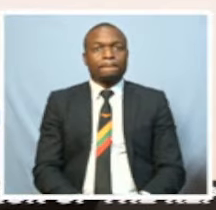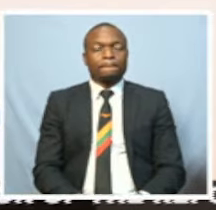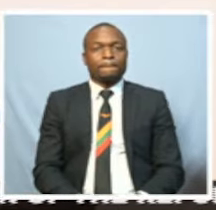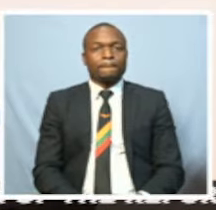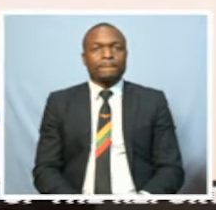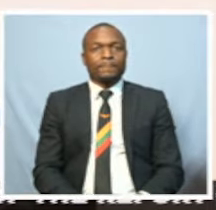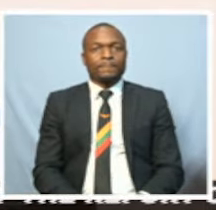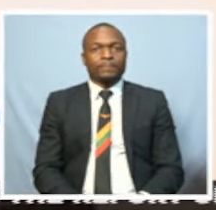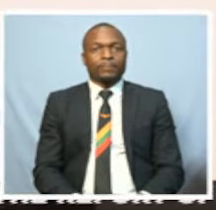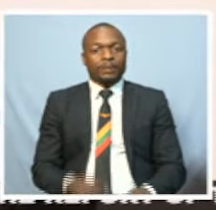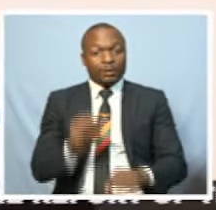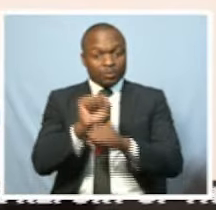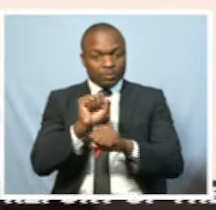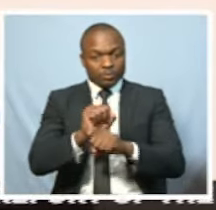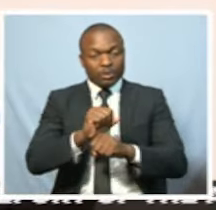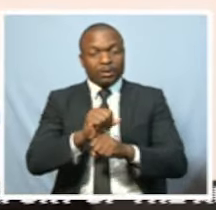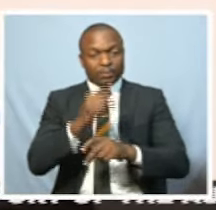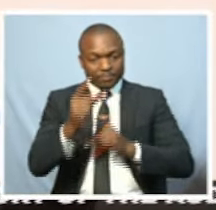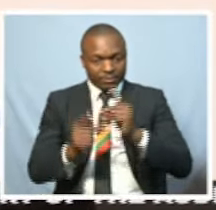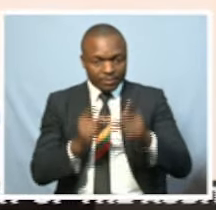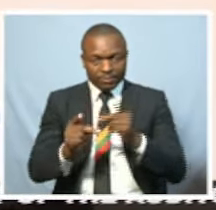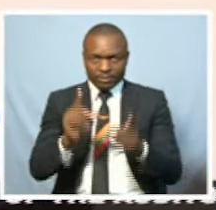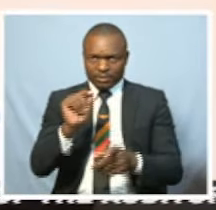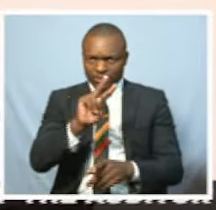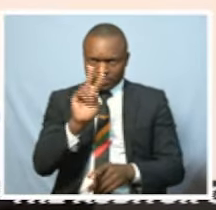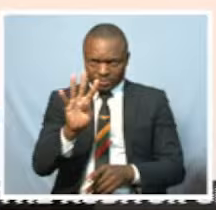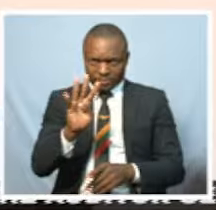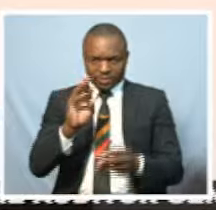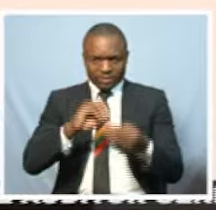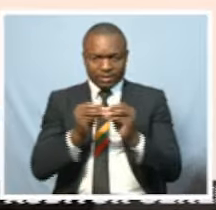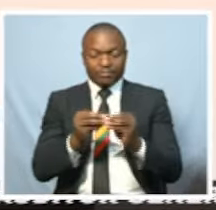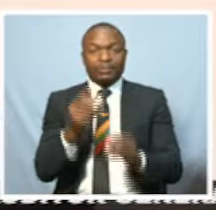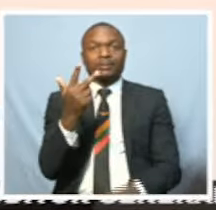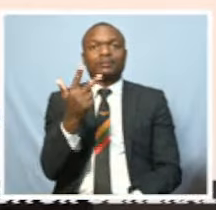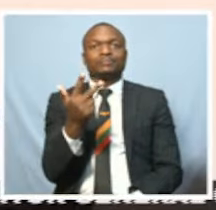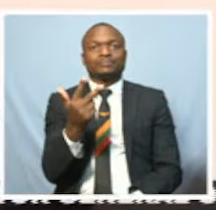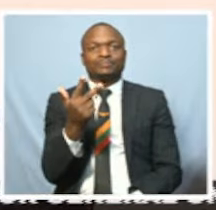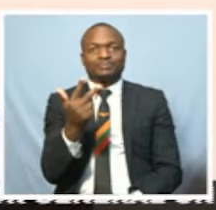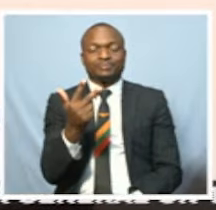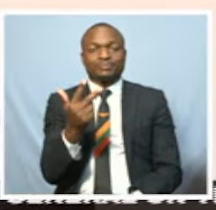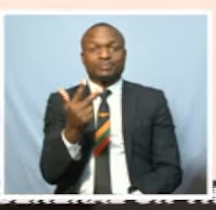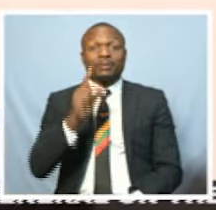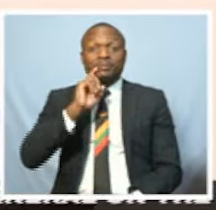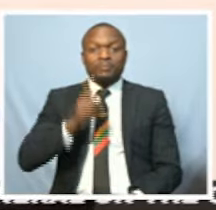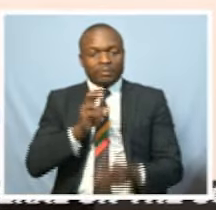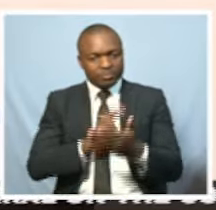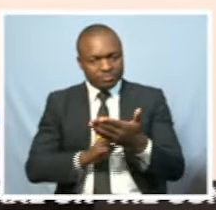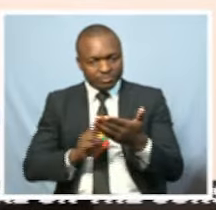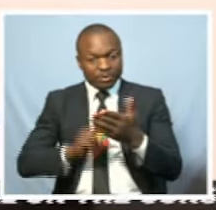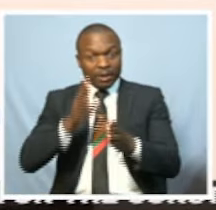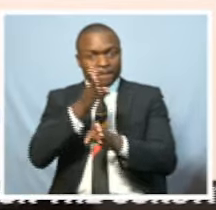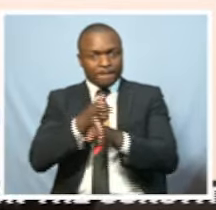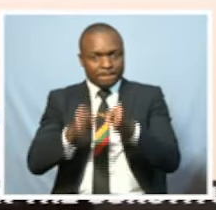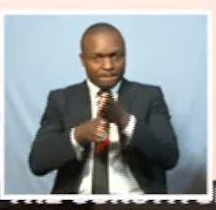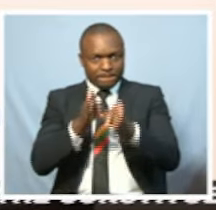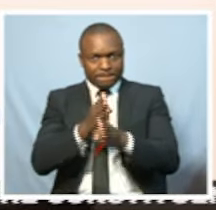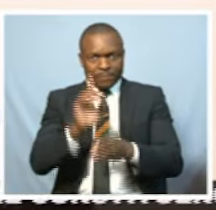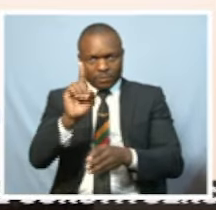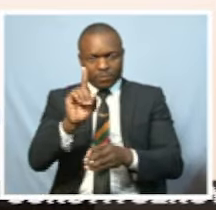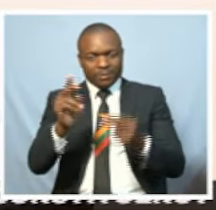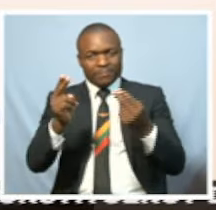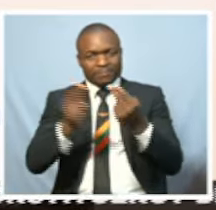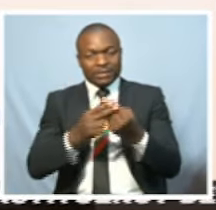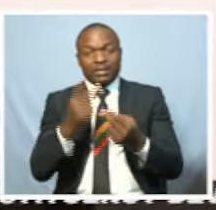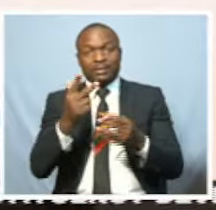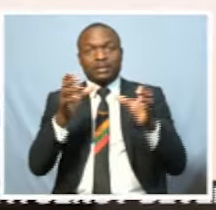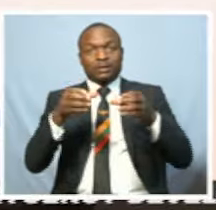on work in progress 2024 number 3. Yes. It must read construction of a 1x3